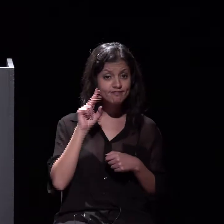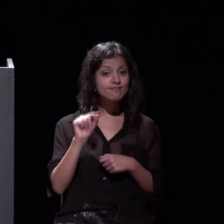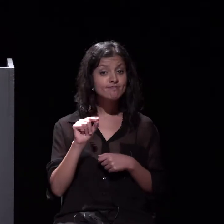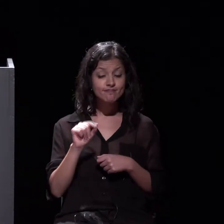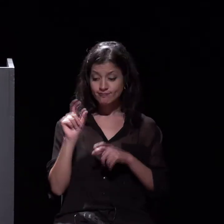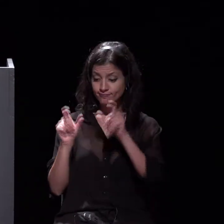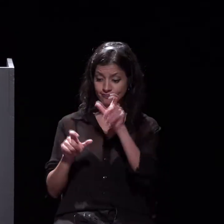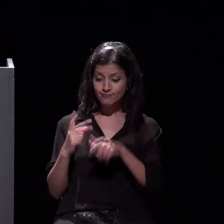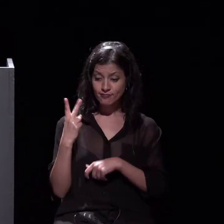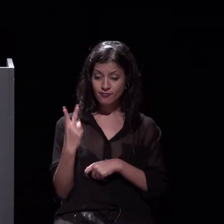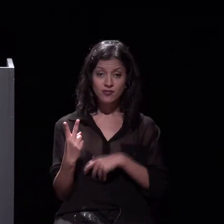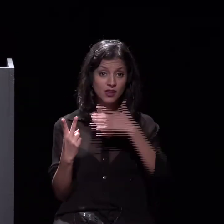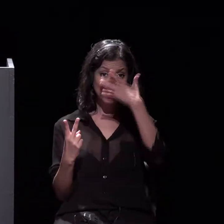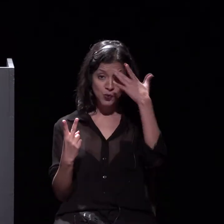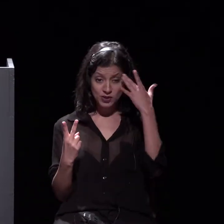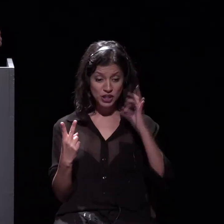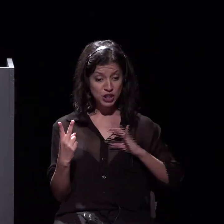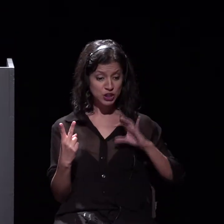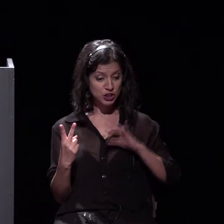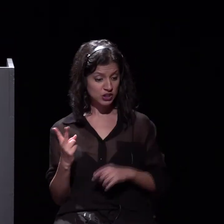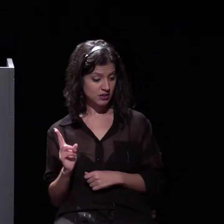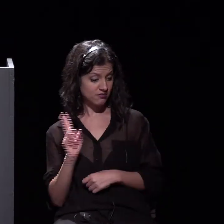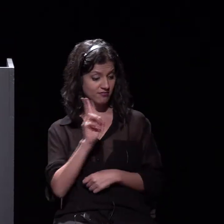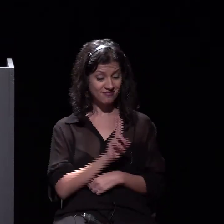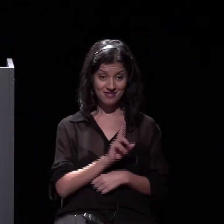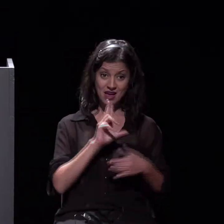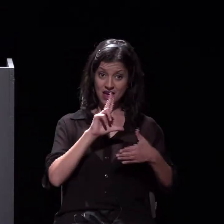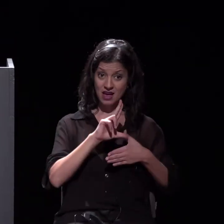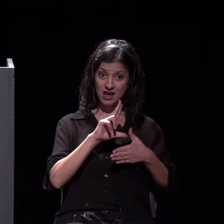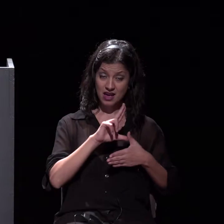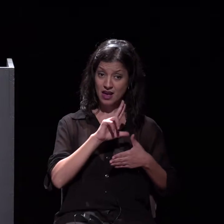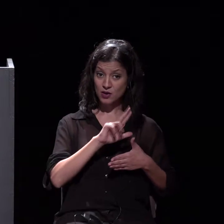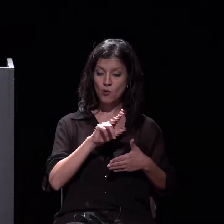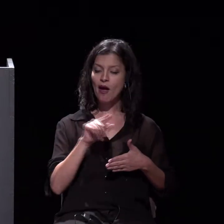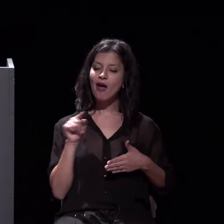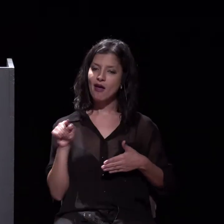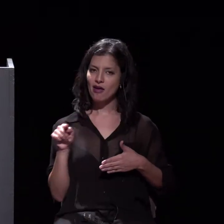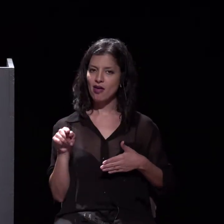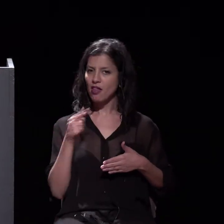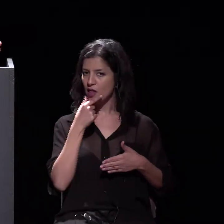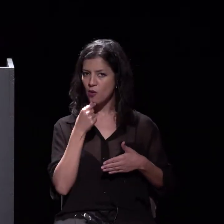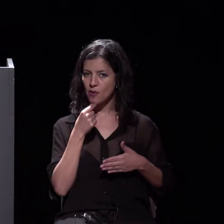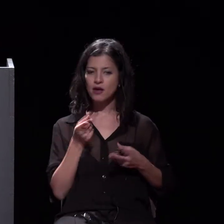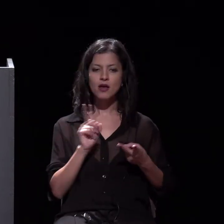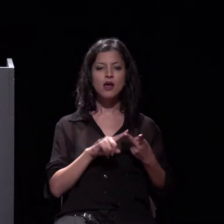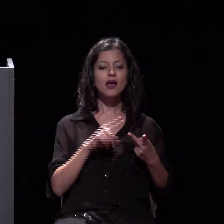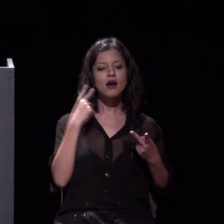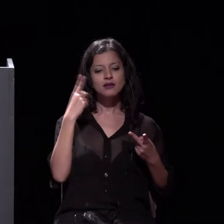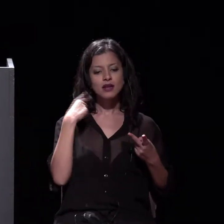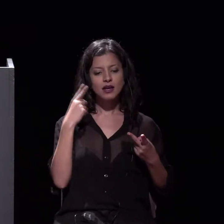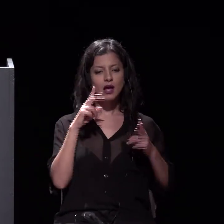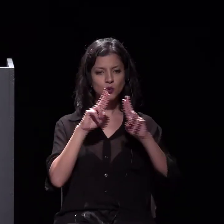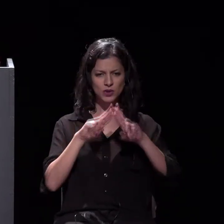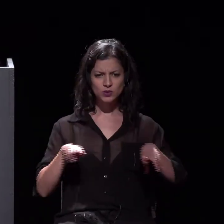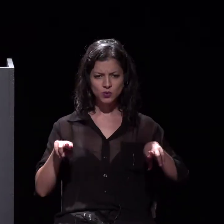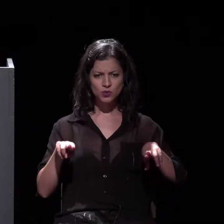Chile who were not Latin American themselves was him and the delegate for UNESCO. They were allowed to sit in conversations,